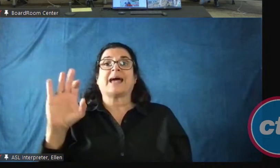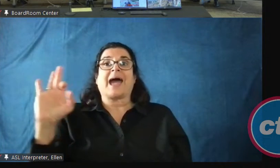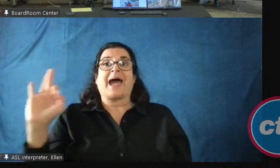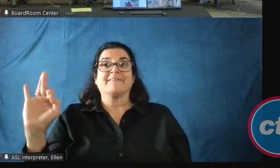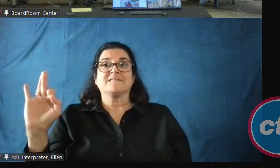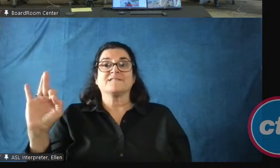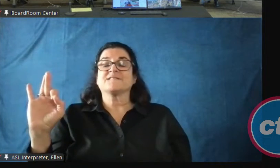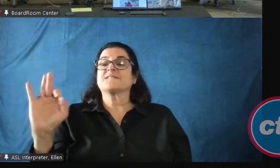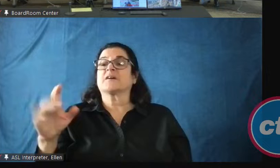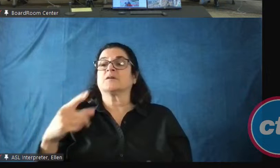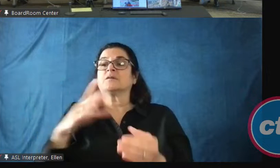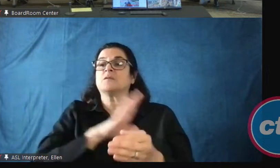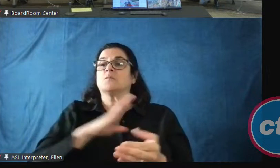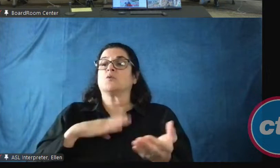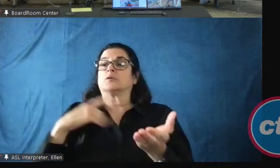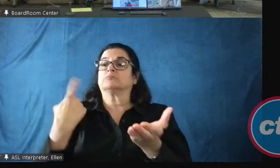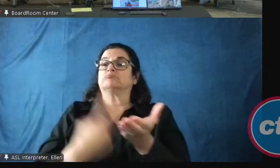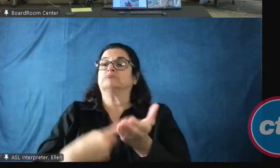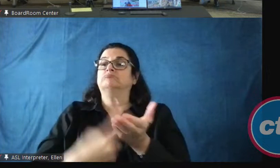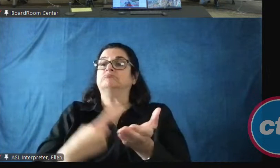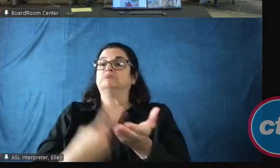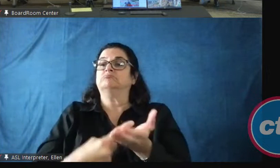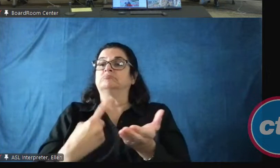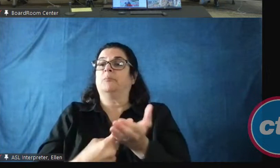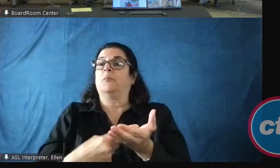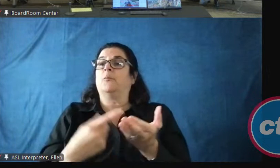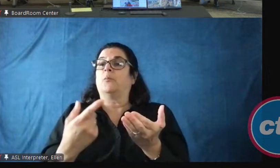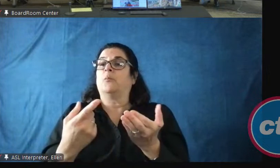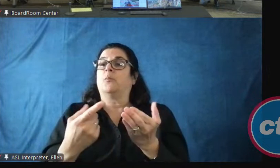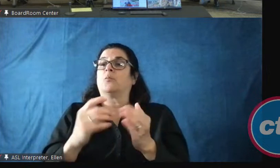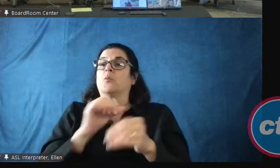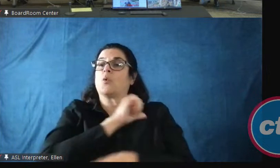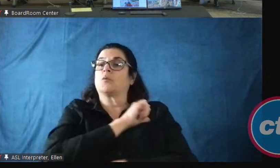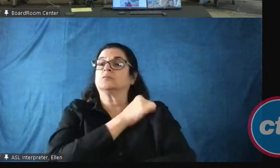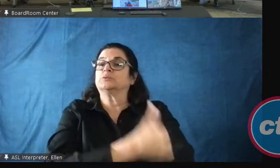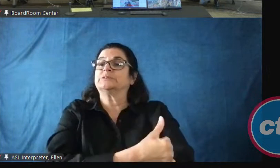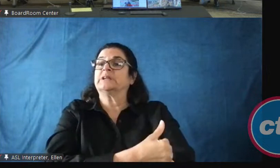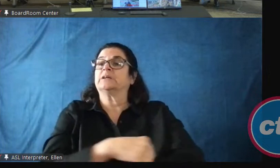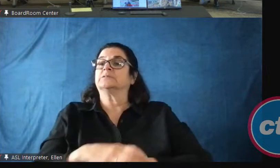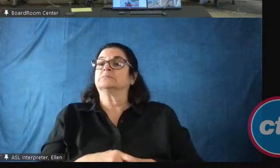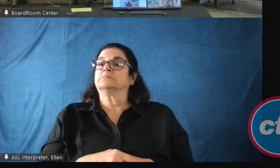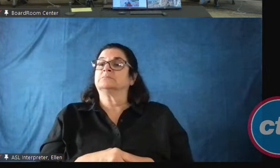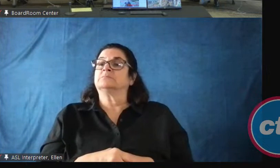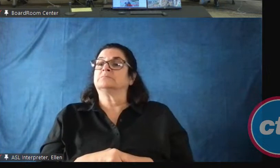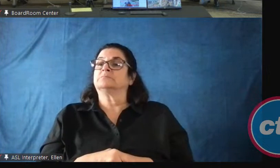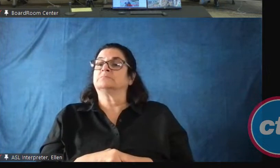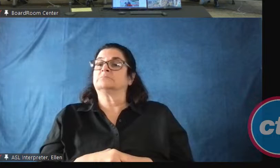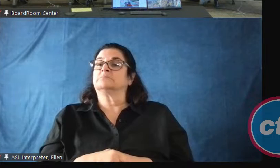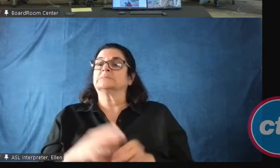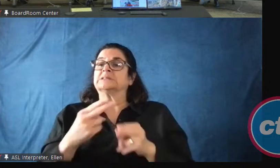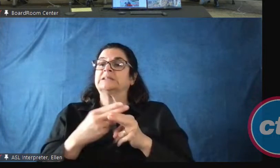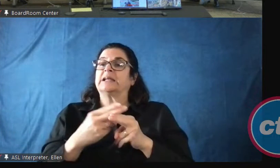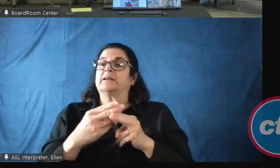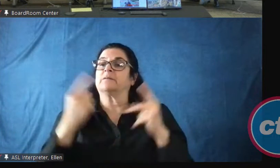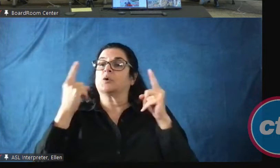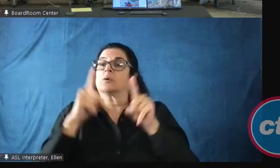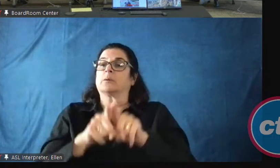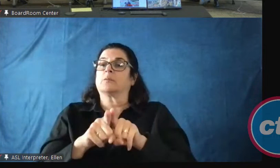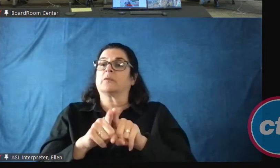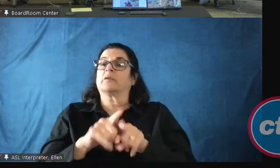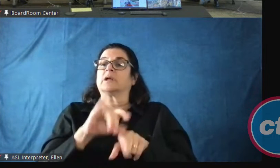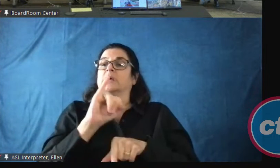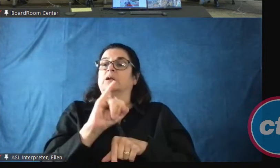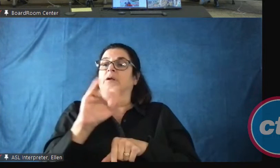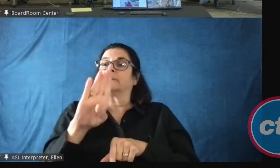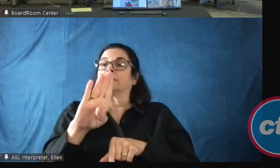reviewed an ordinance authorizing execution of a collective bargaining agreement containing the terms of a tentative agreement with the International Brotherhood of Electrical